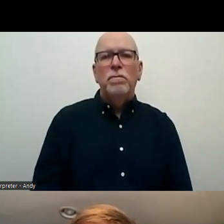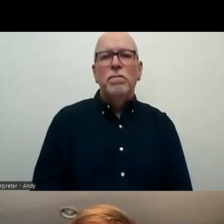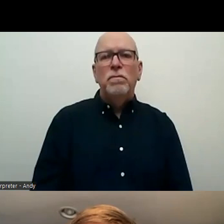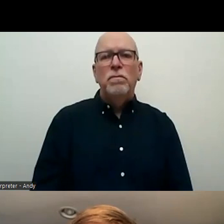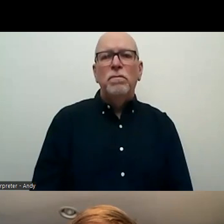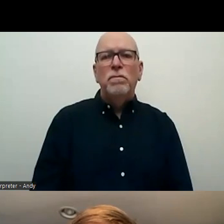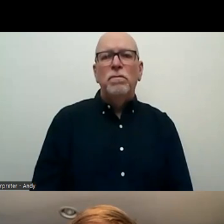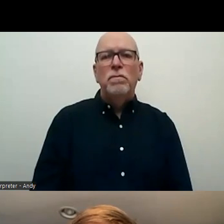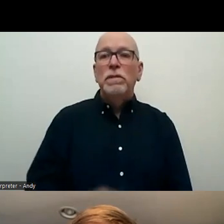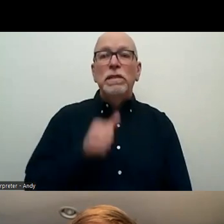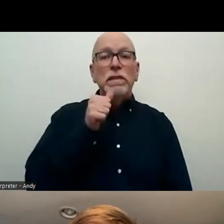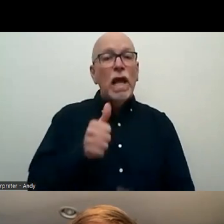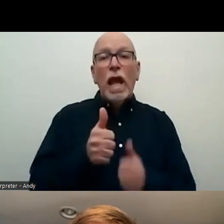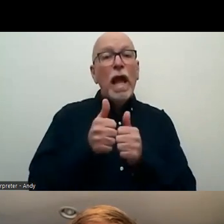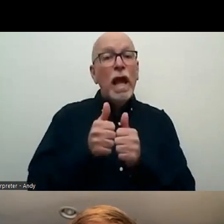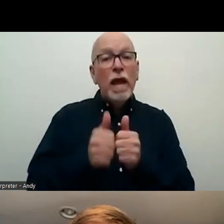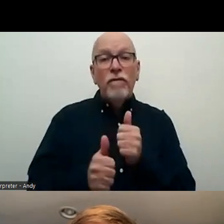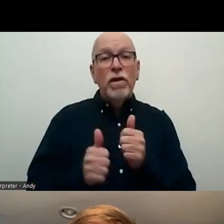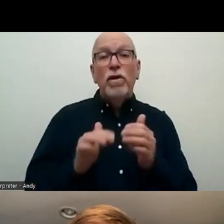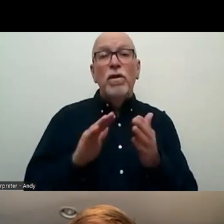Not every community.